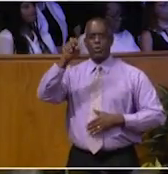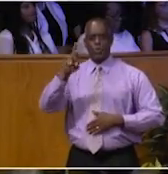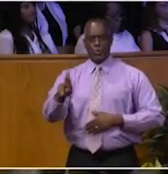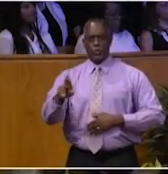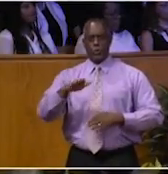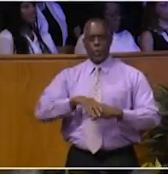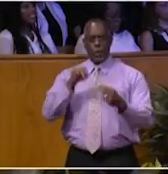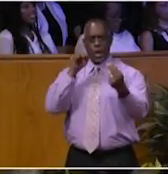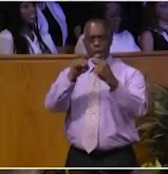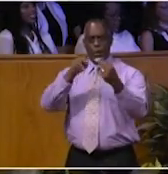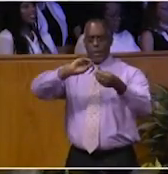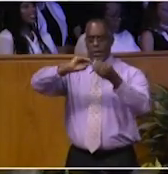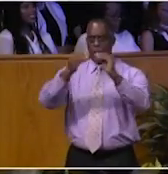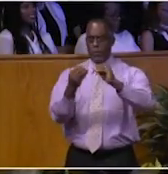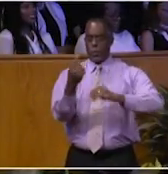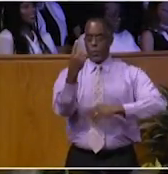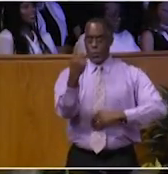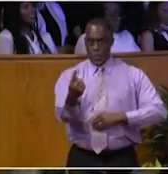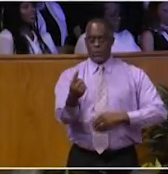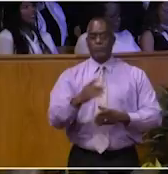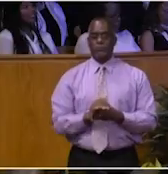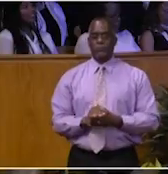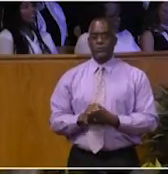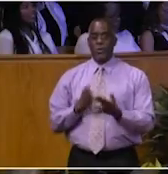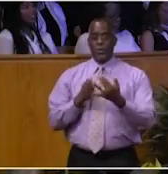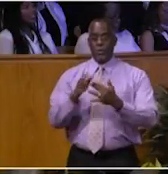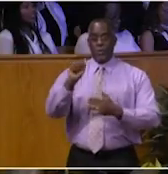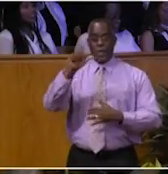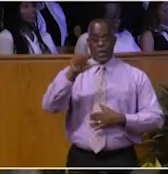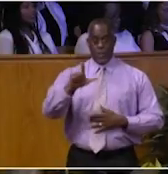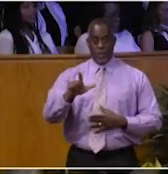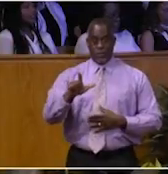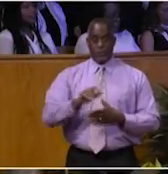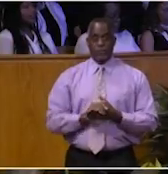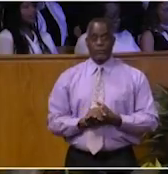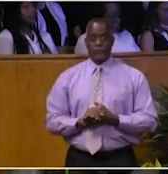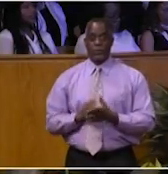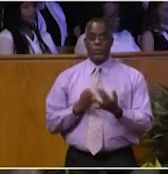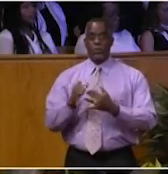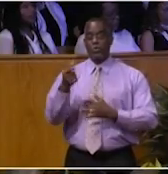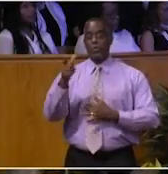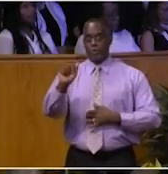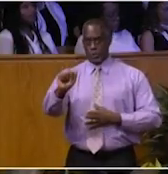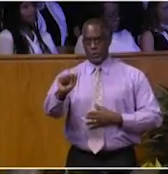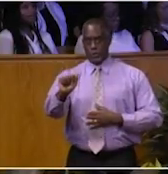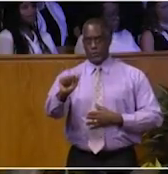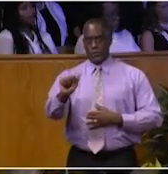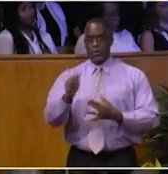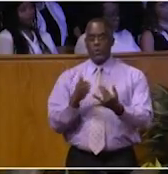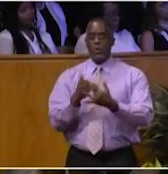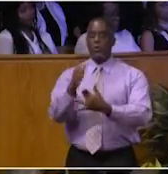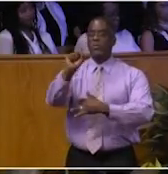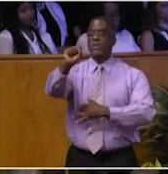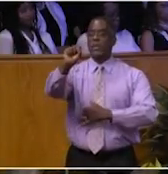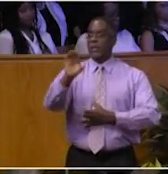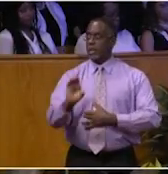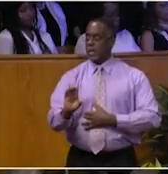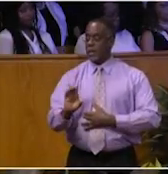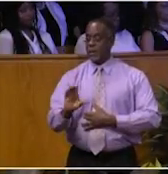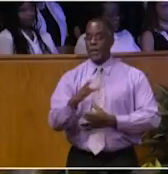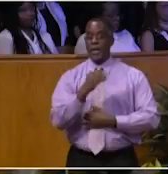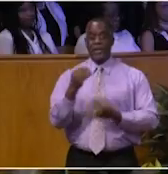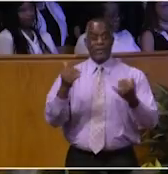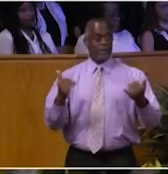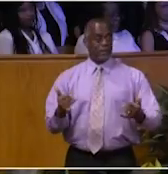number 1. Y'all know that one? Through Alabama, through Georgia, through South Carolina,